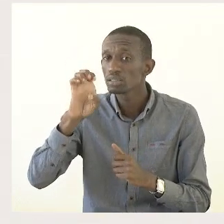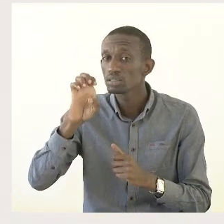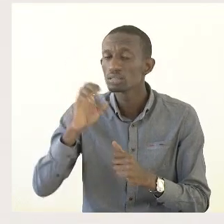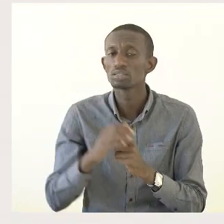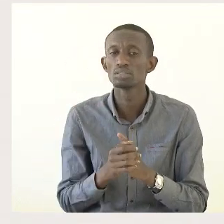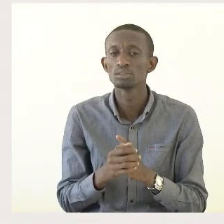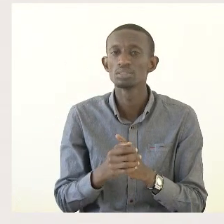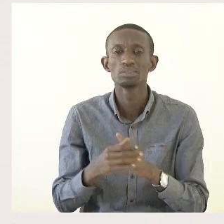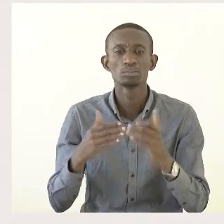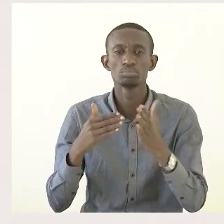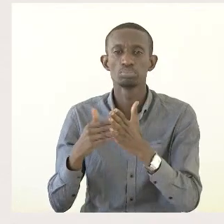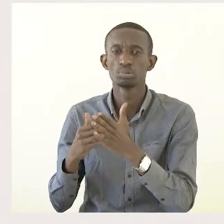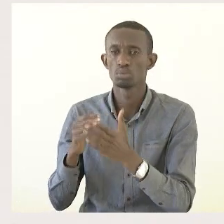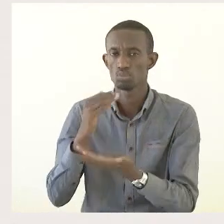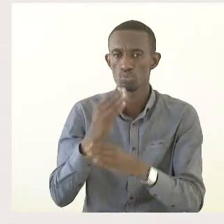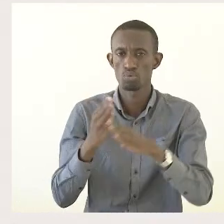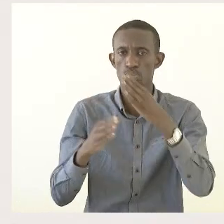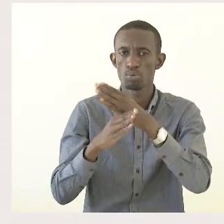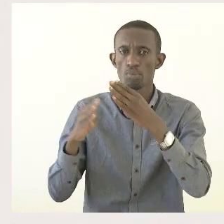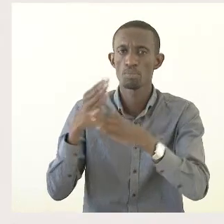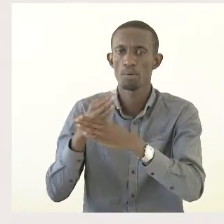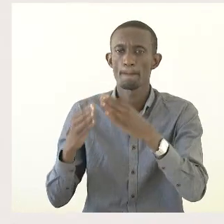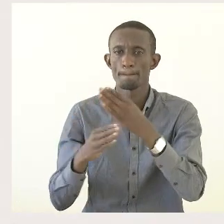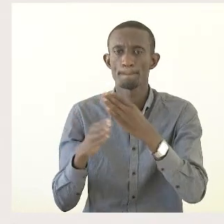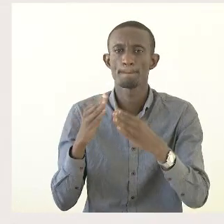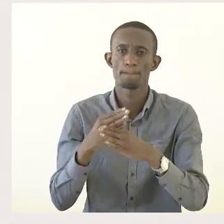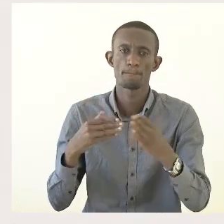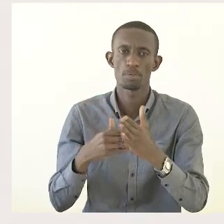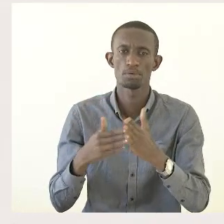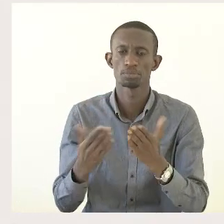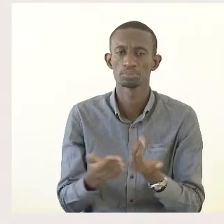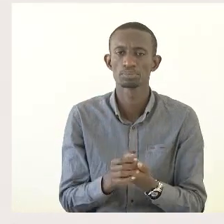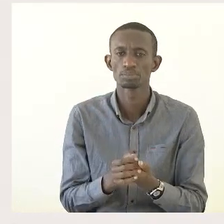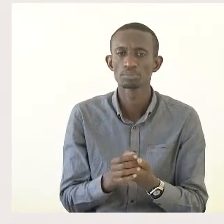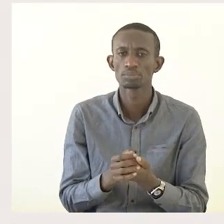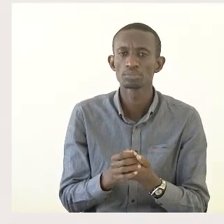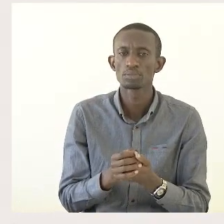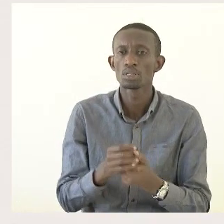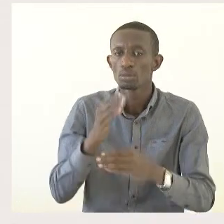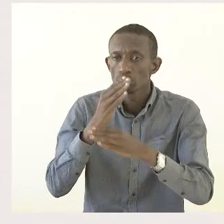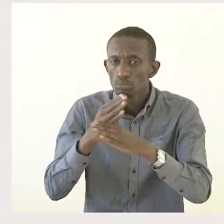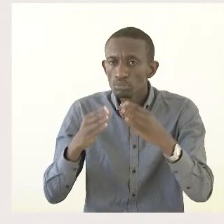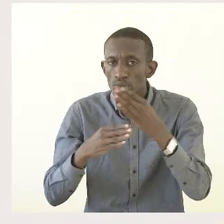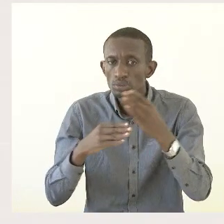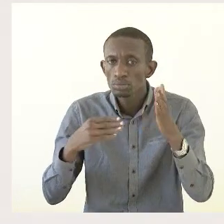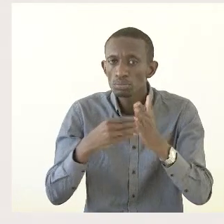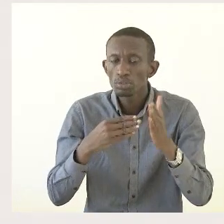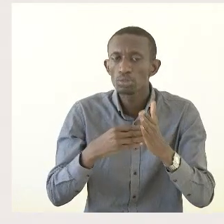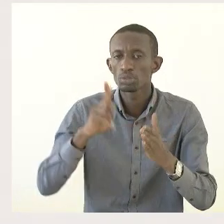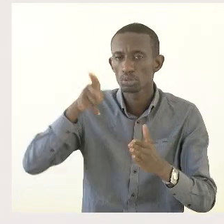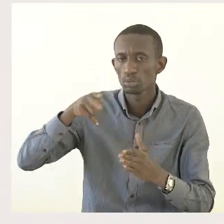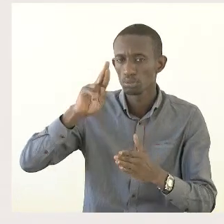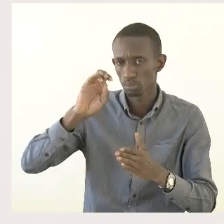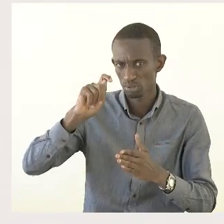What are the building blocks of proteins? The building blocks of proteins are called amino